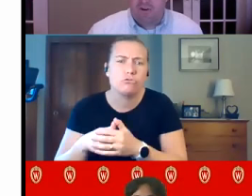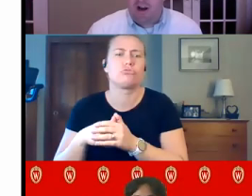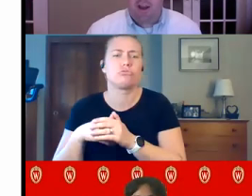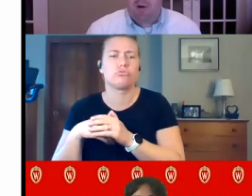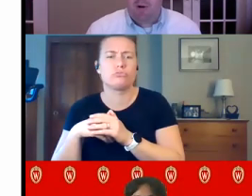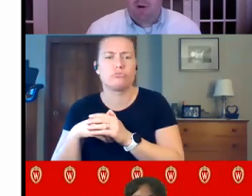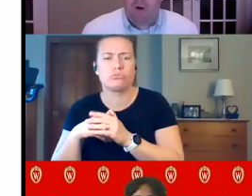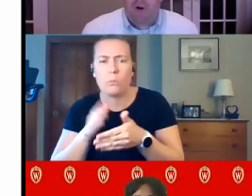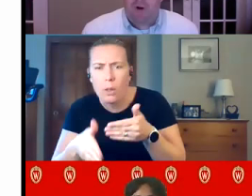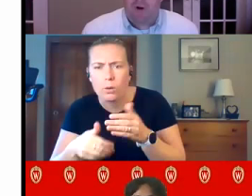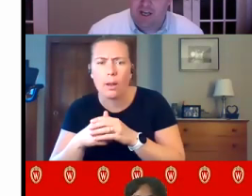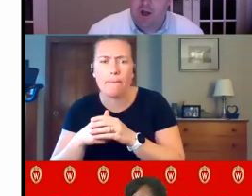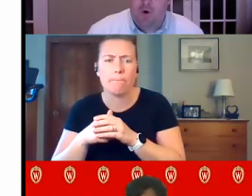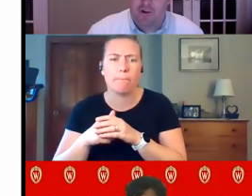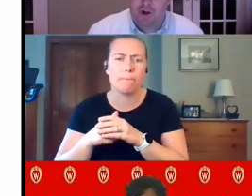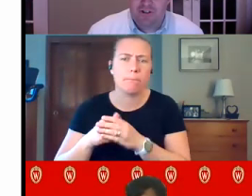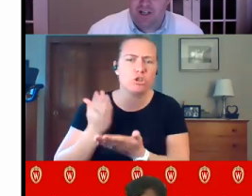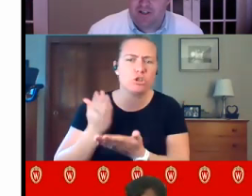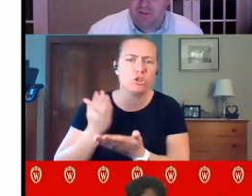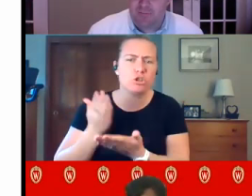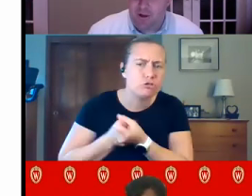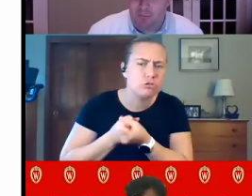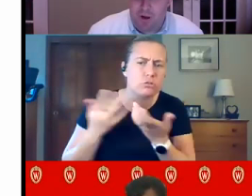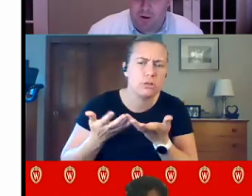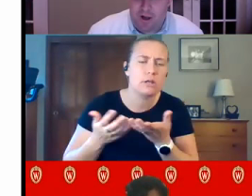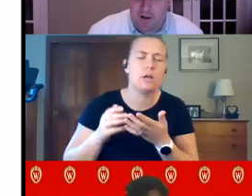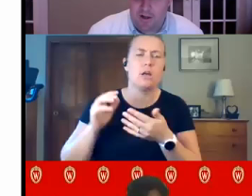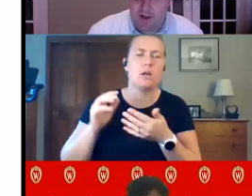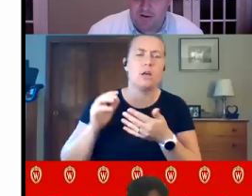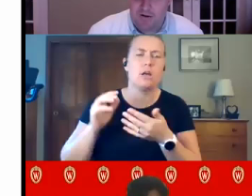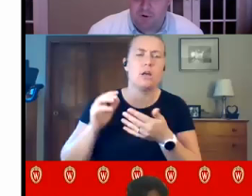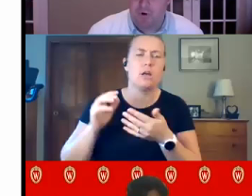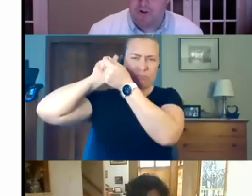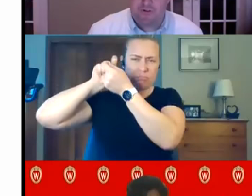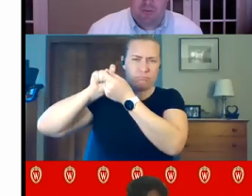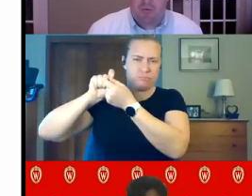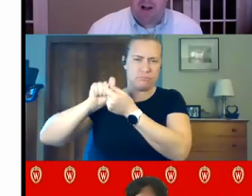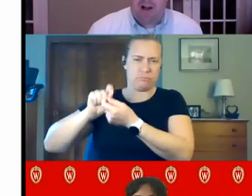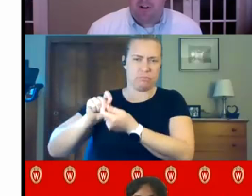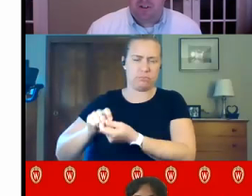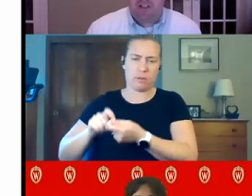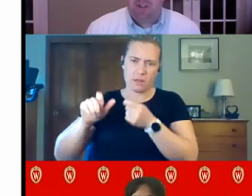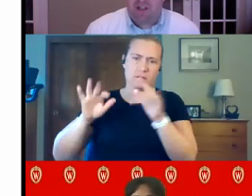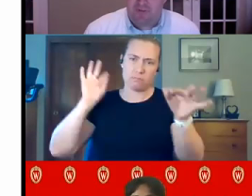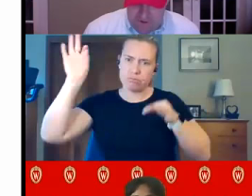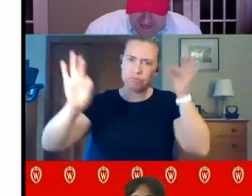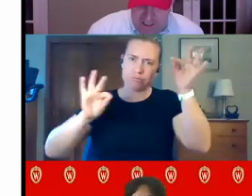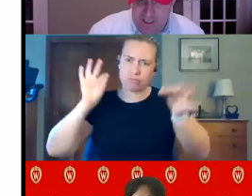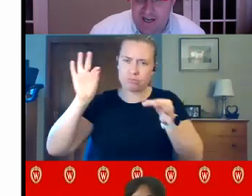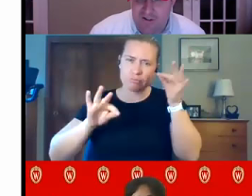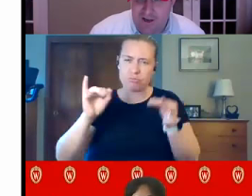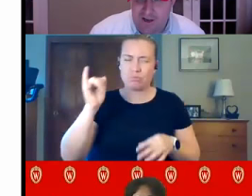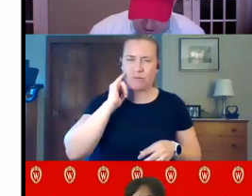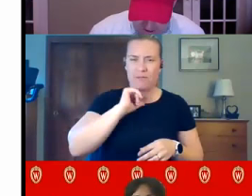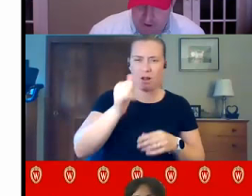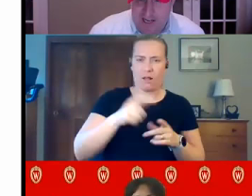Is there anything about the temporality or dose that needs to be reported? So temporality or sequencing of the strategy and